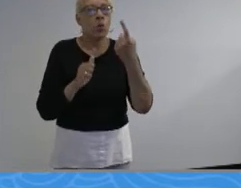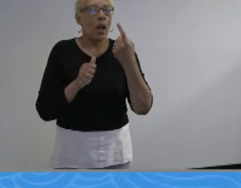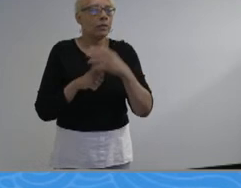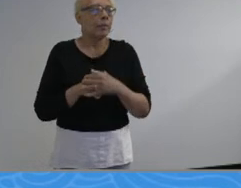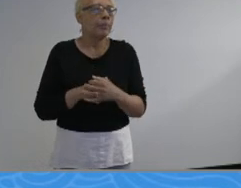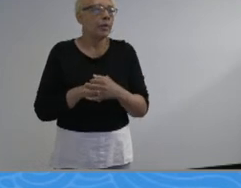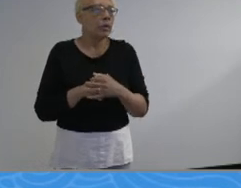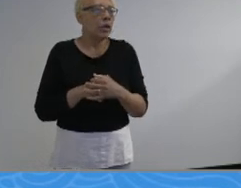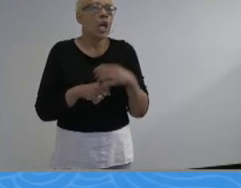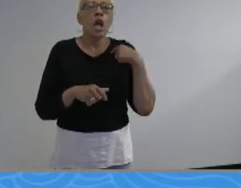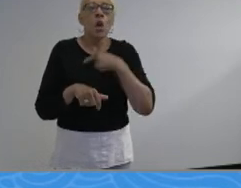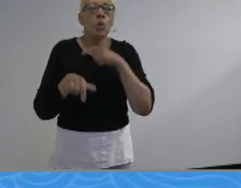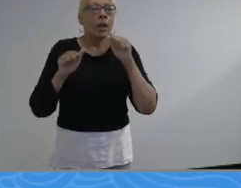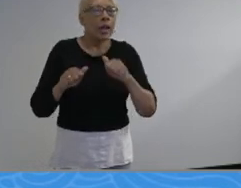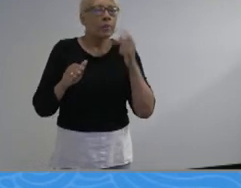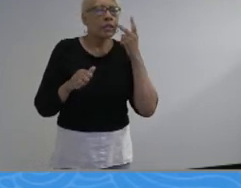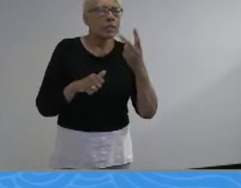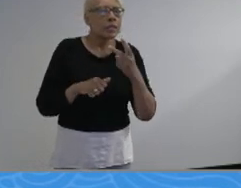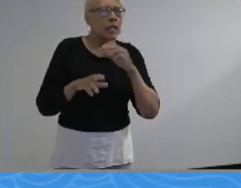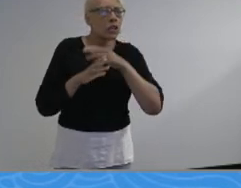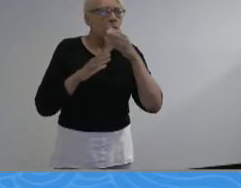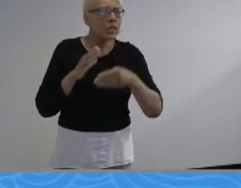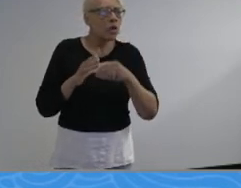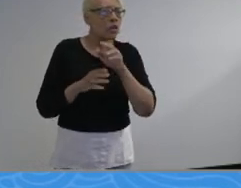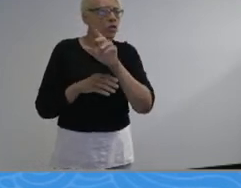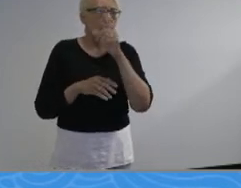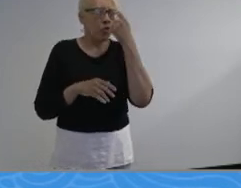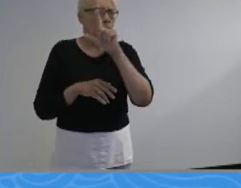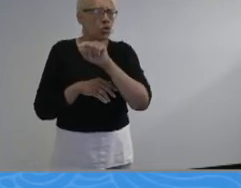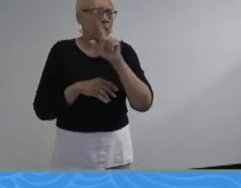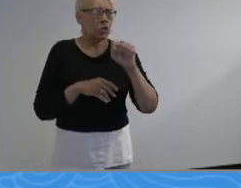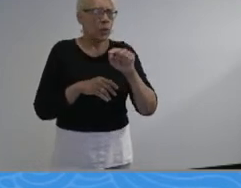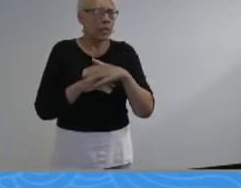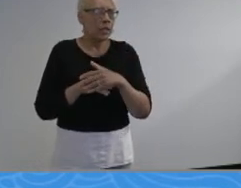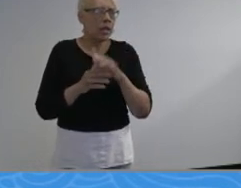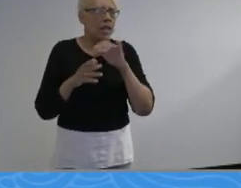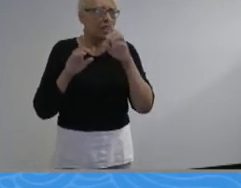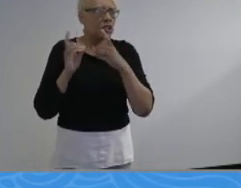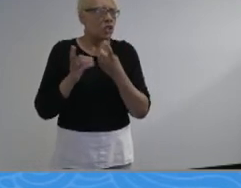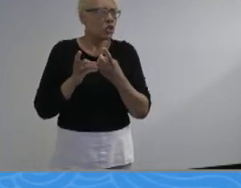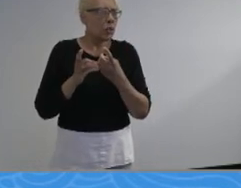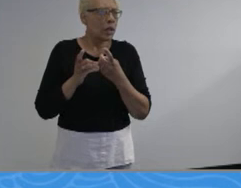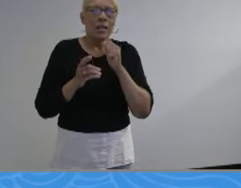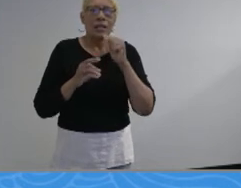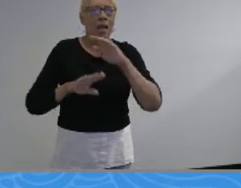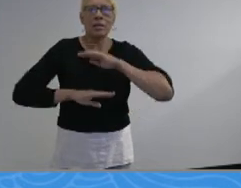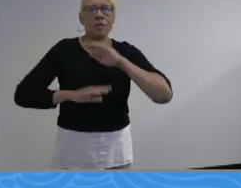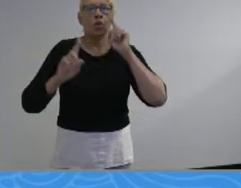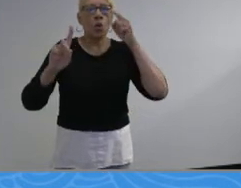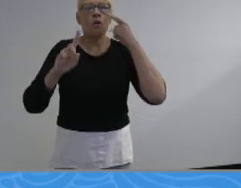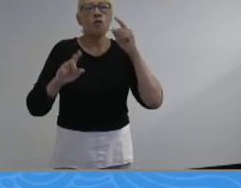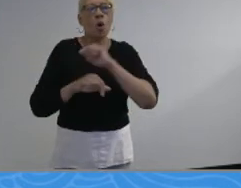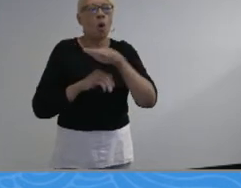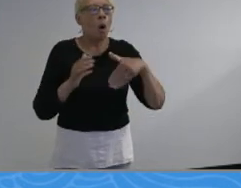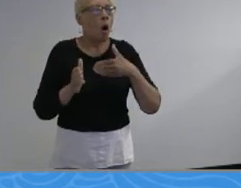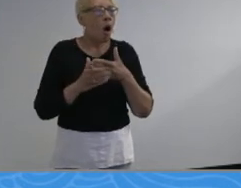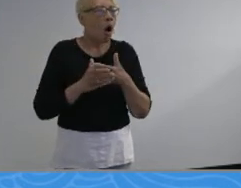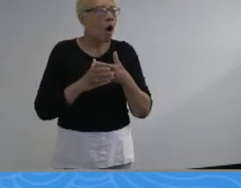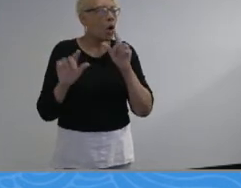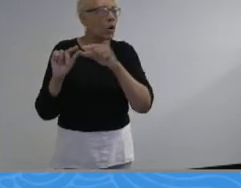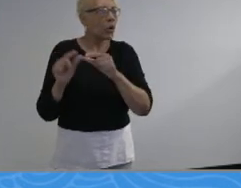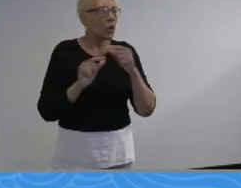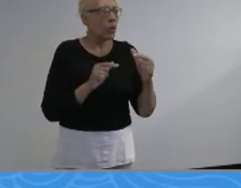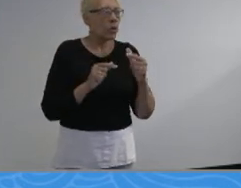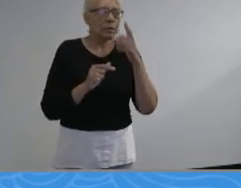able to see in this chart that the results for 2020, the district did not meet the goals for all student groups, you know, given